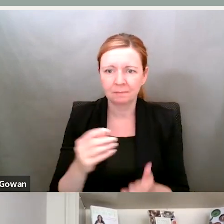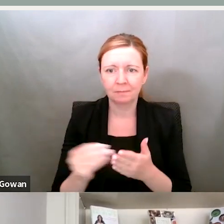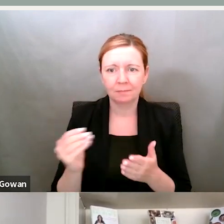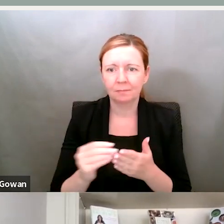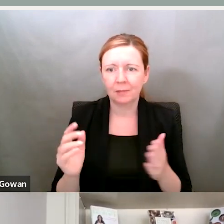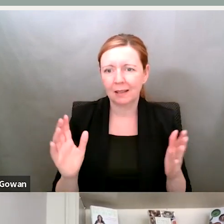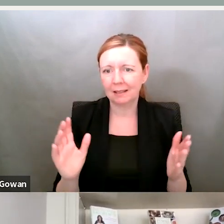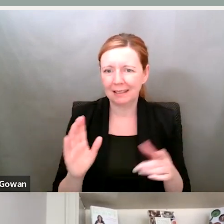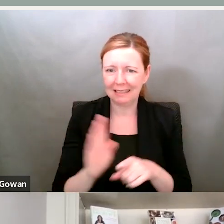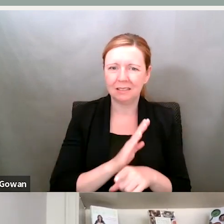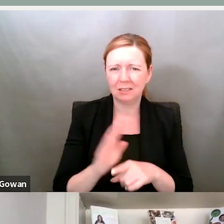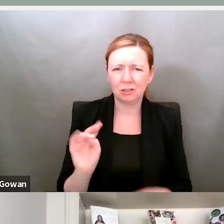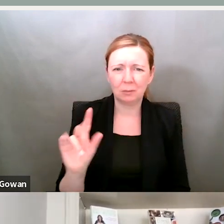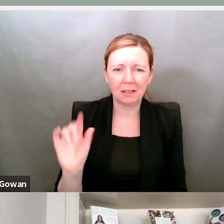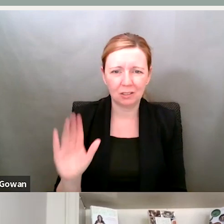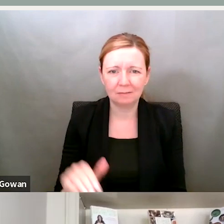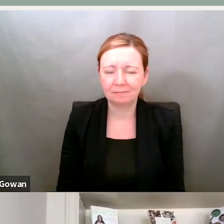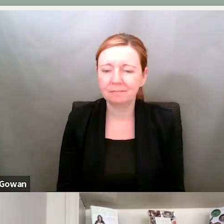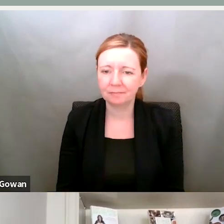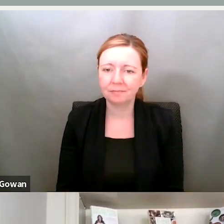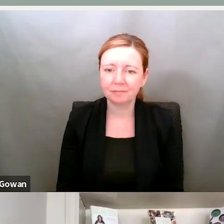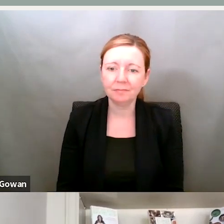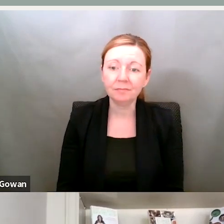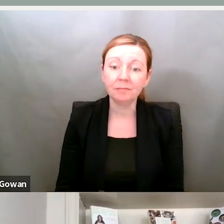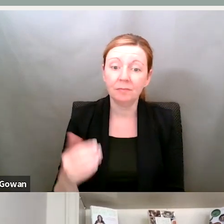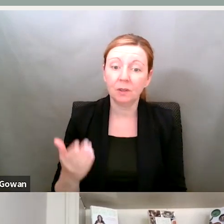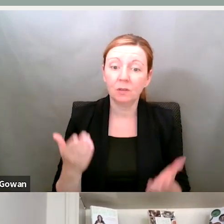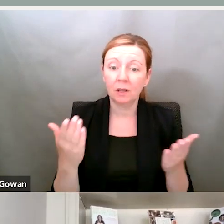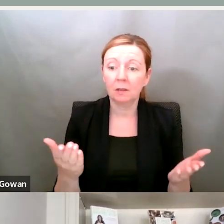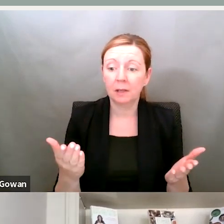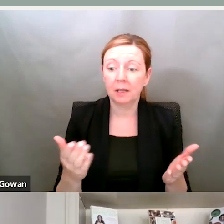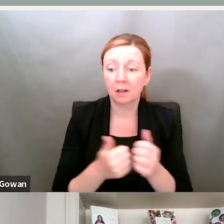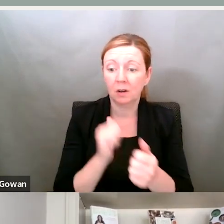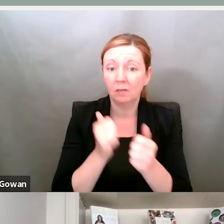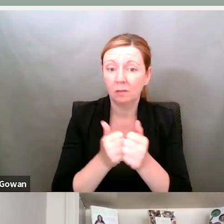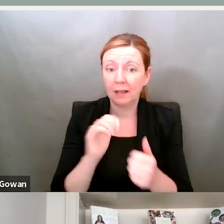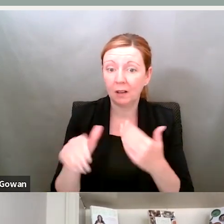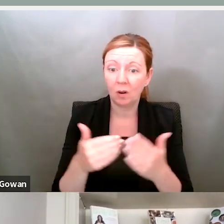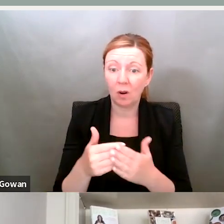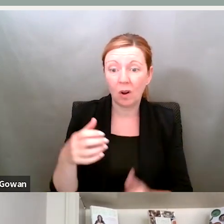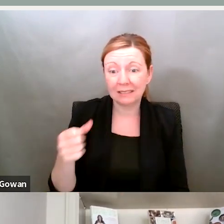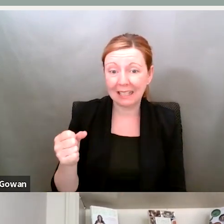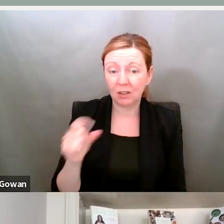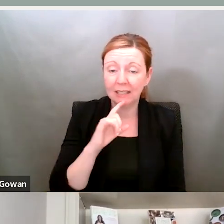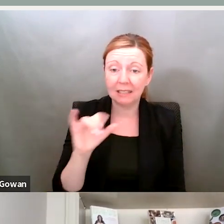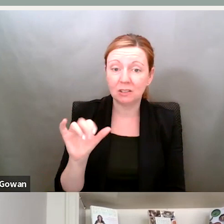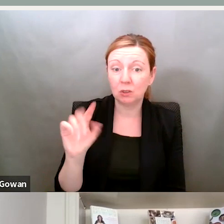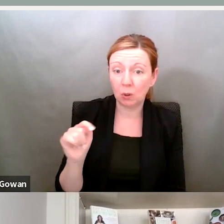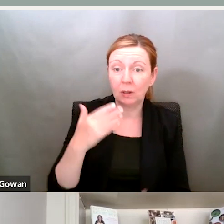space, like industrial matcha. Do you recommend avoiding all dairy, and is yogurt better than